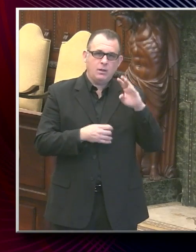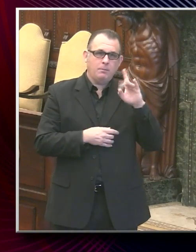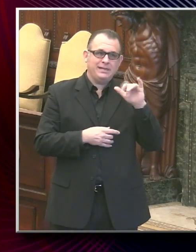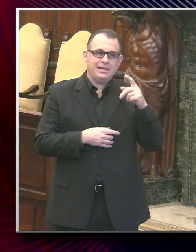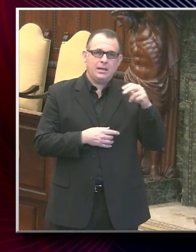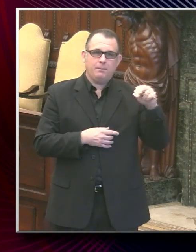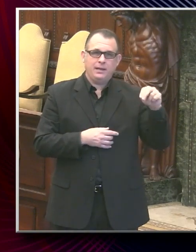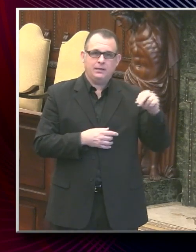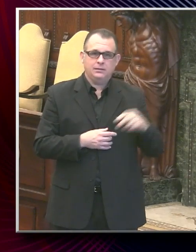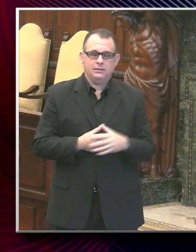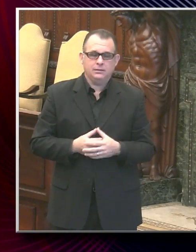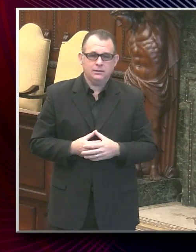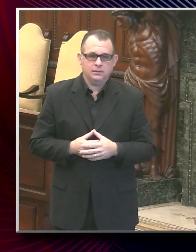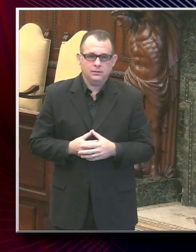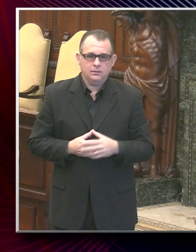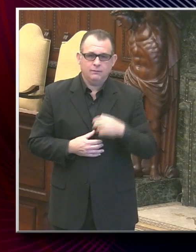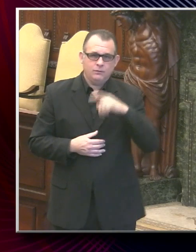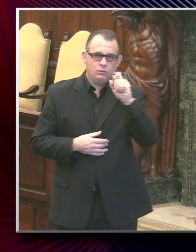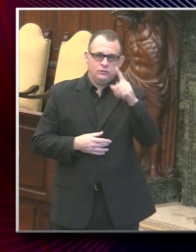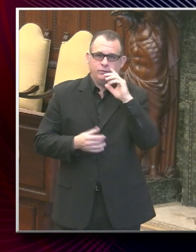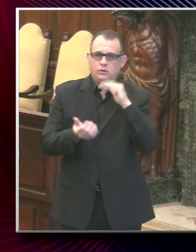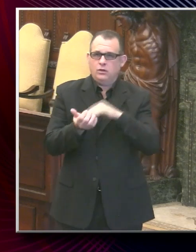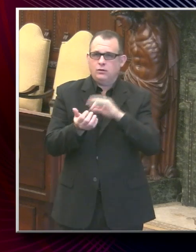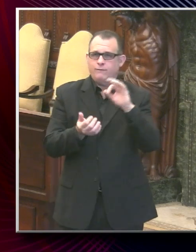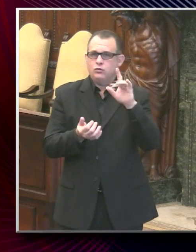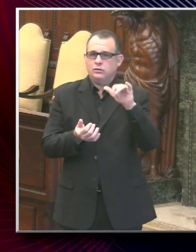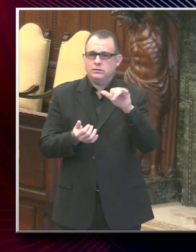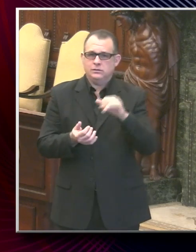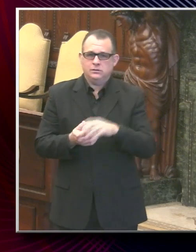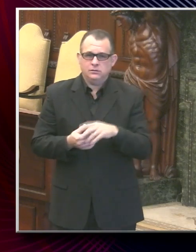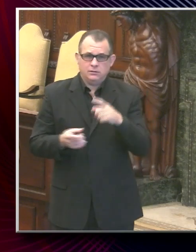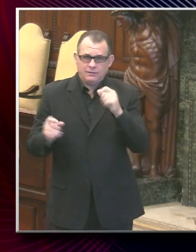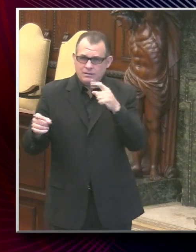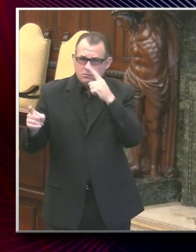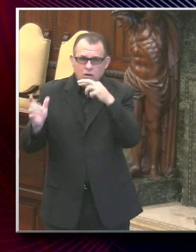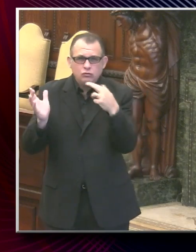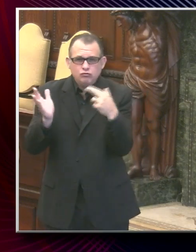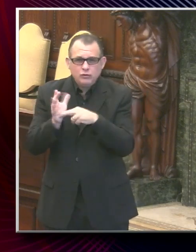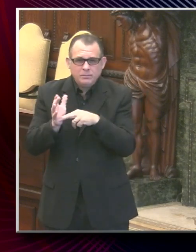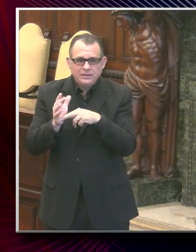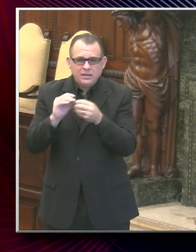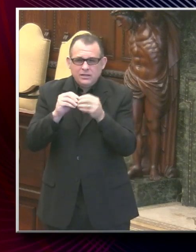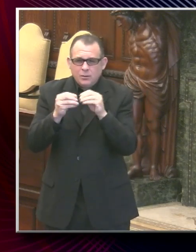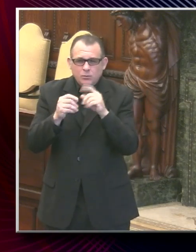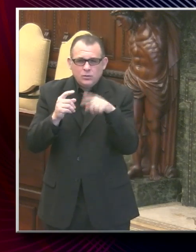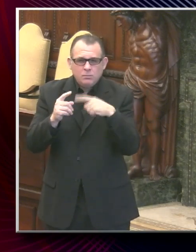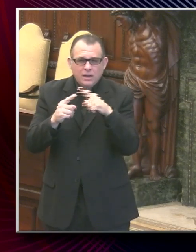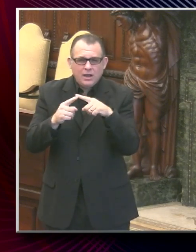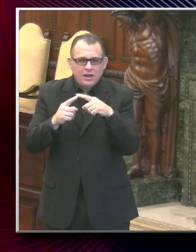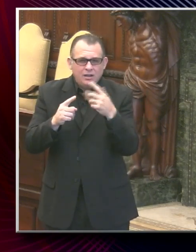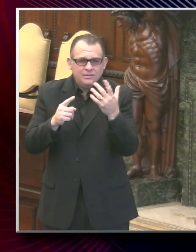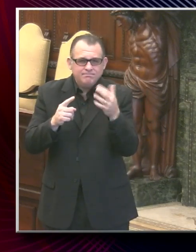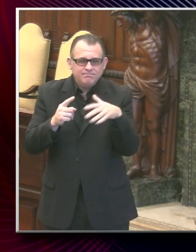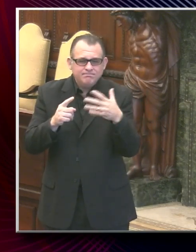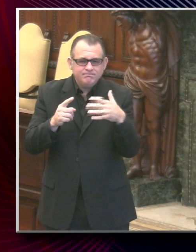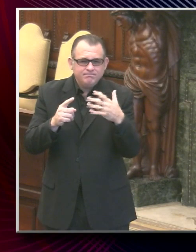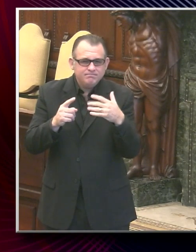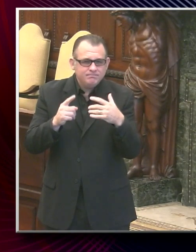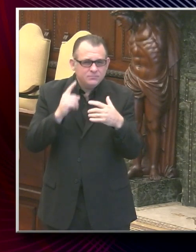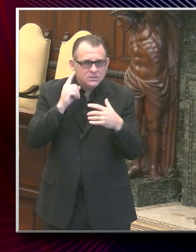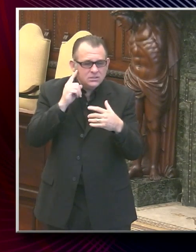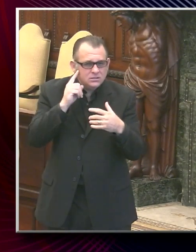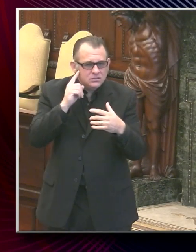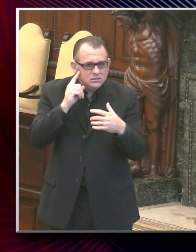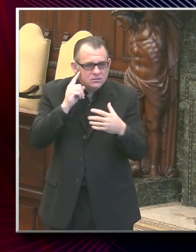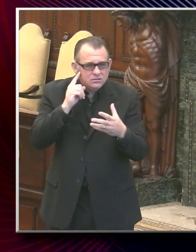Hi, a question for Dr. Farley. If you could repeat the numbers earlier about the outbreak in the prison system, you were moving quickly through them, and I